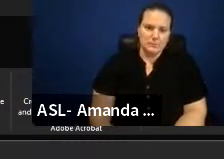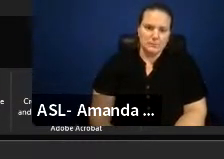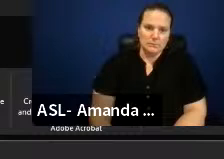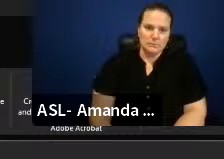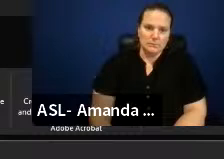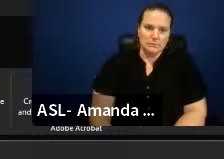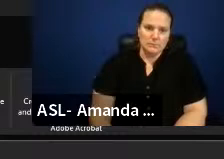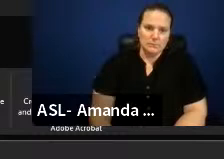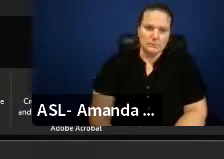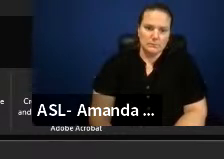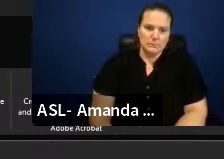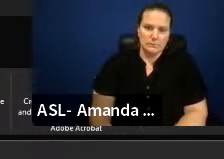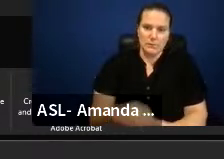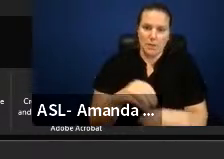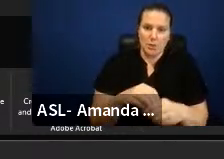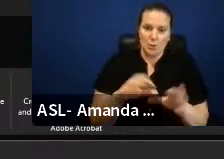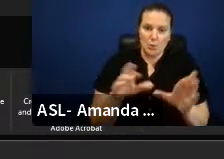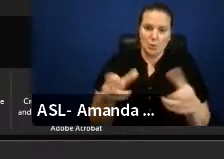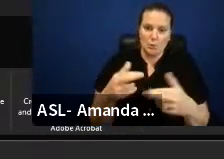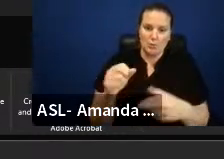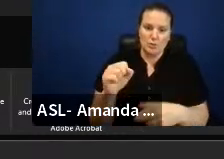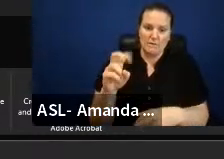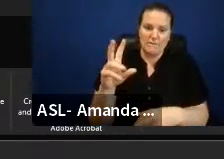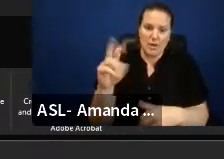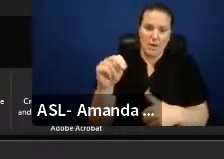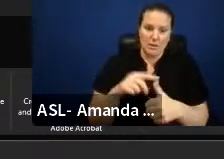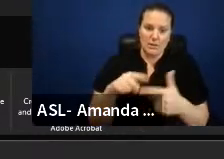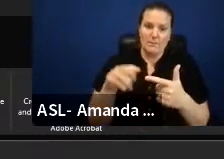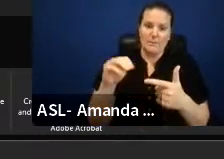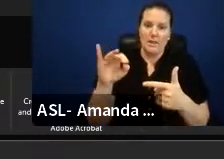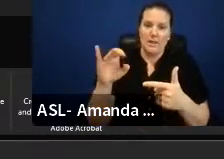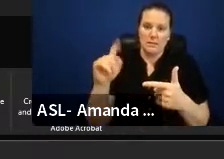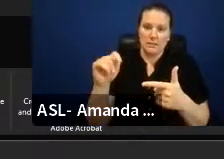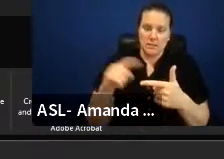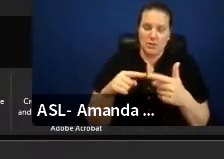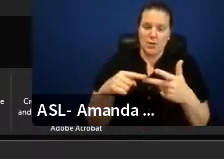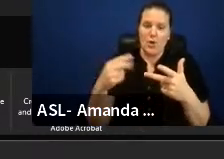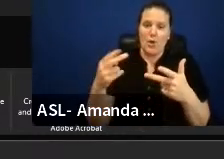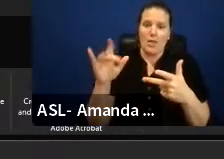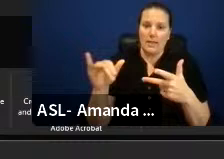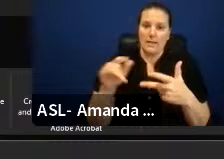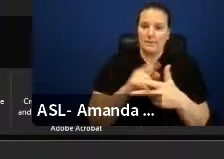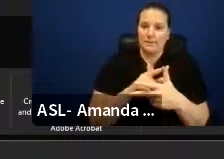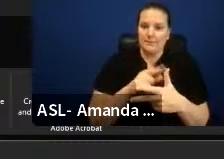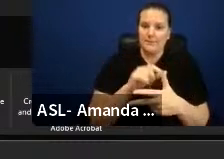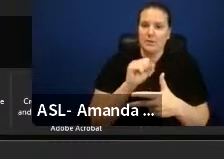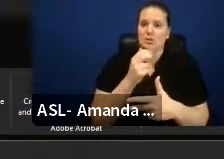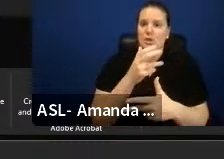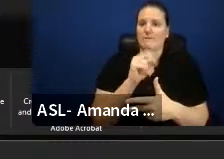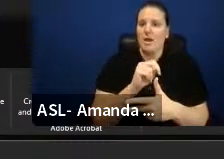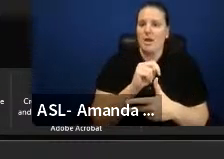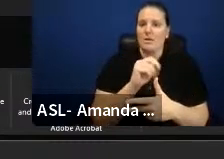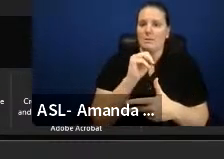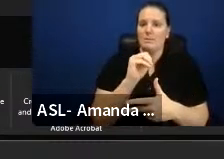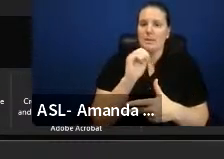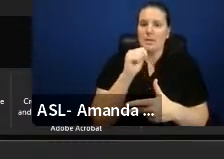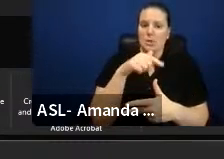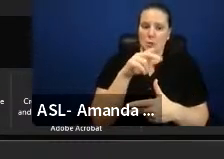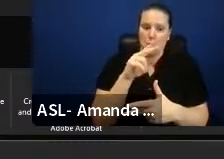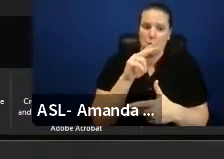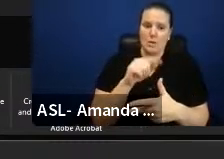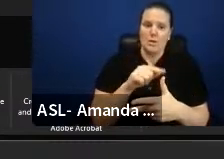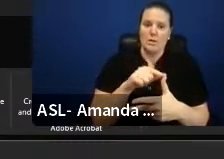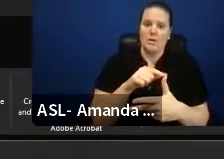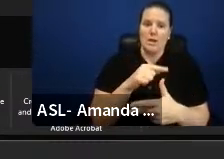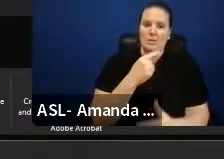We'll come into the room. I had Shavana, then Millicent, then Holly. Shavana McEwen, I'll say, I